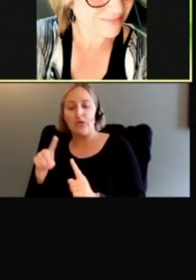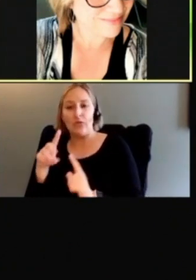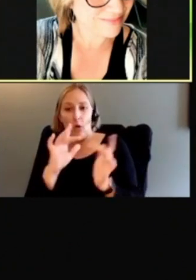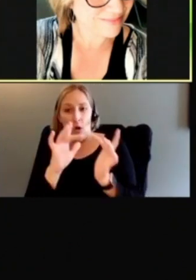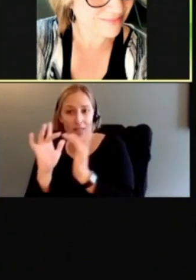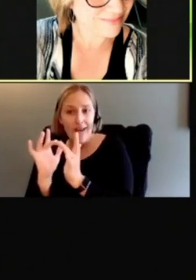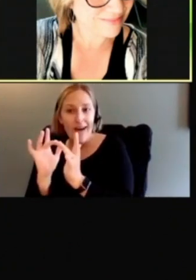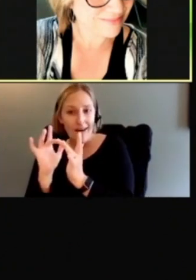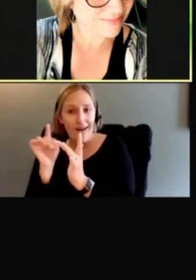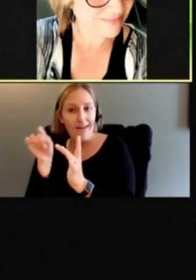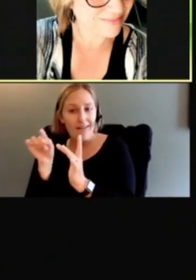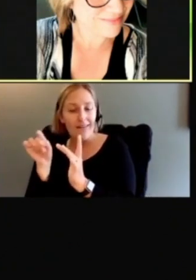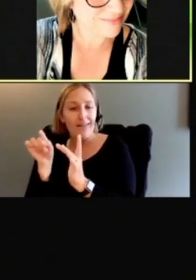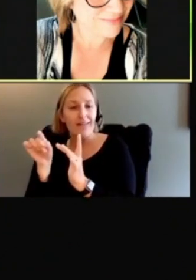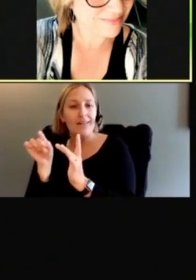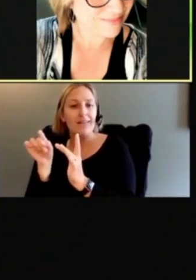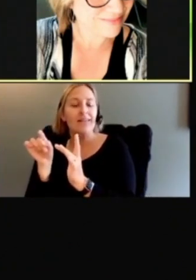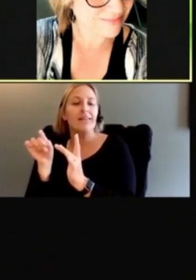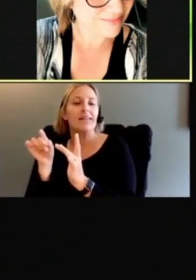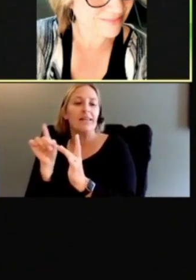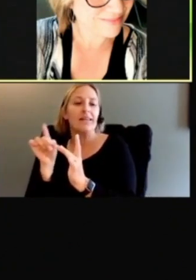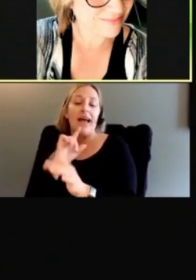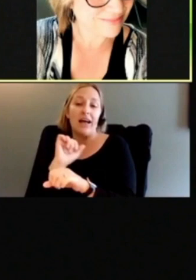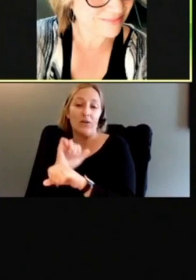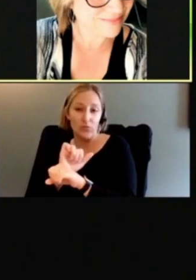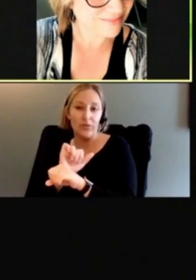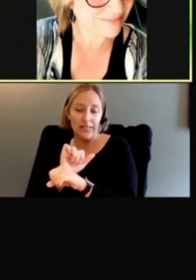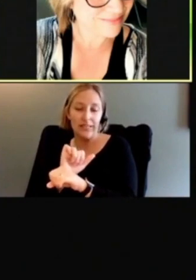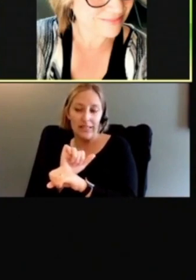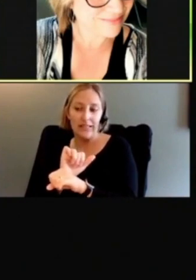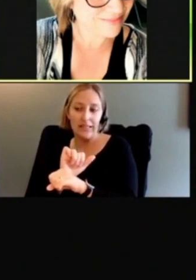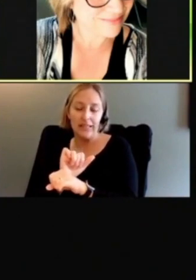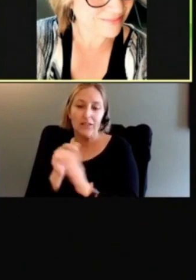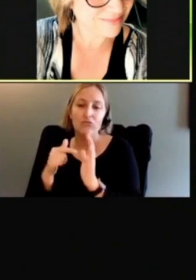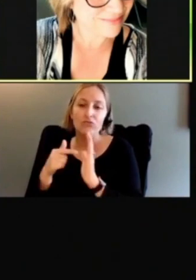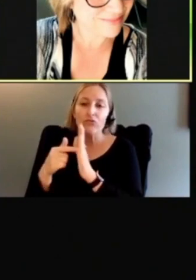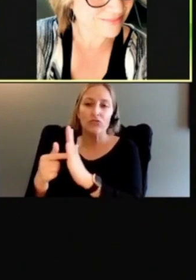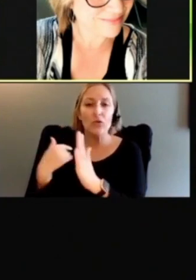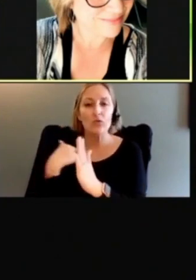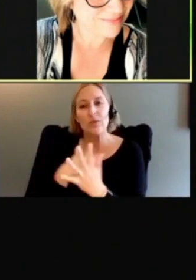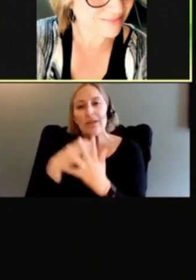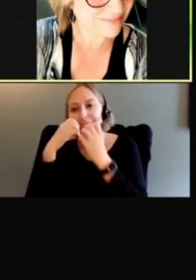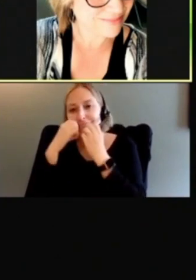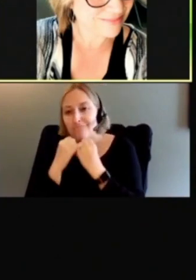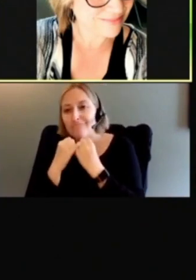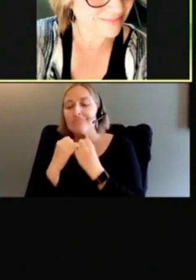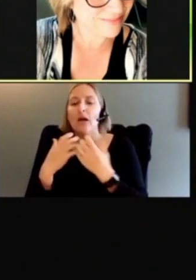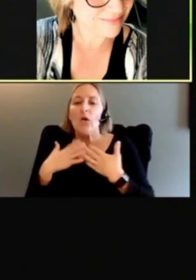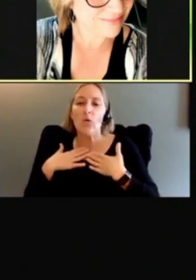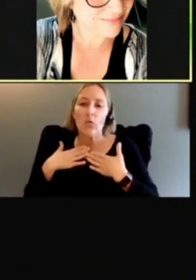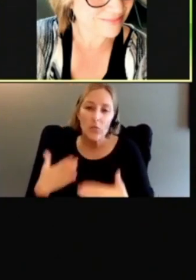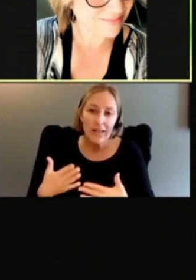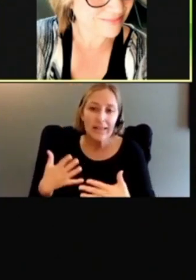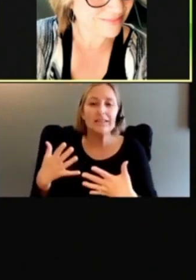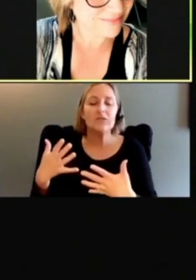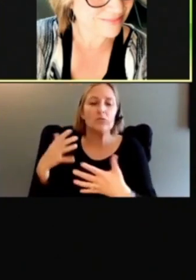online option to patients and clients actually shows that you care, you're willing to take that extra step.